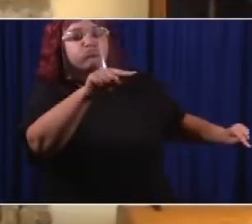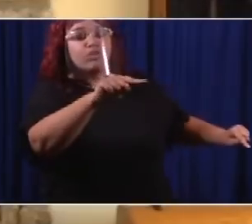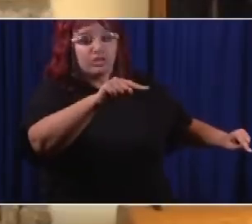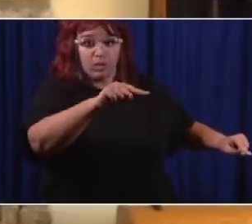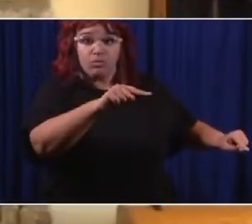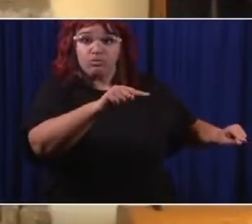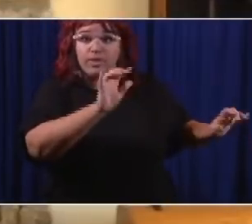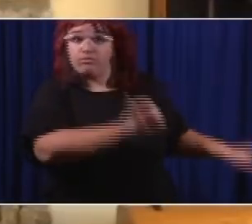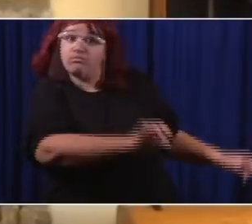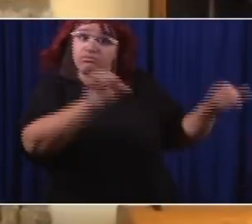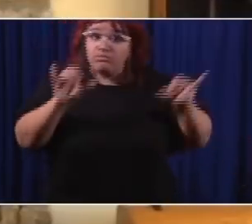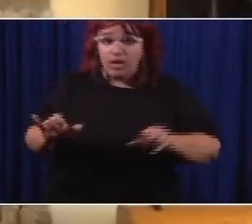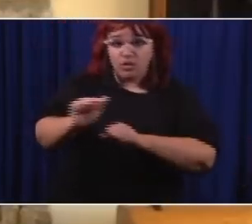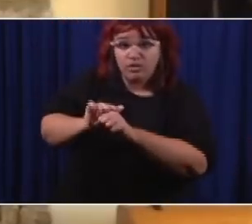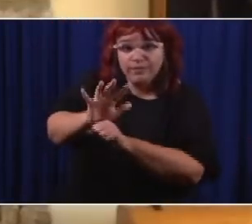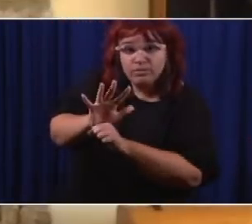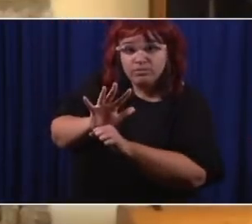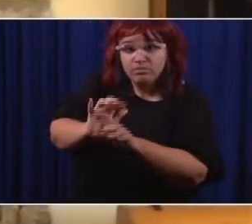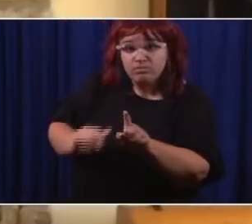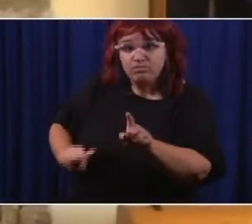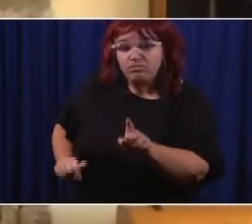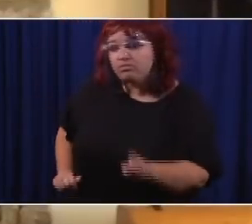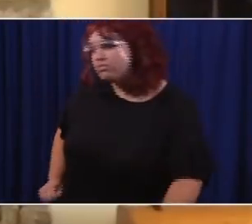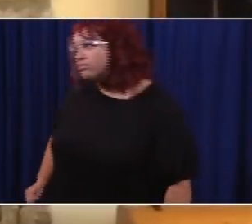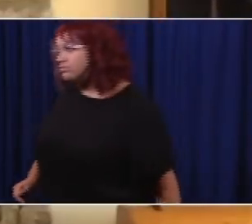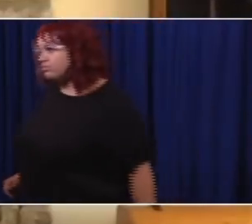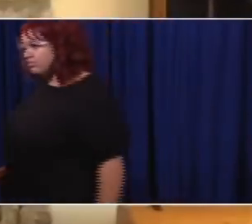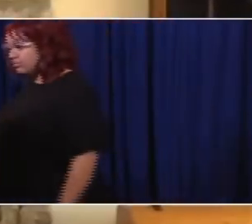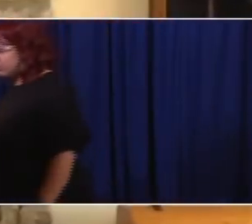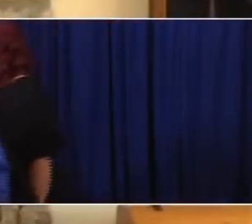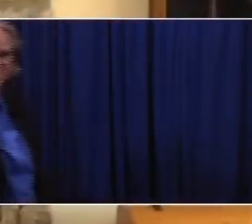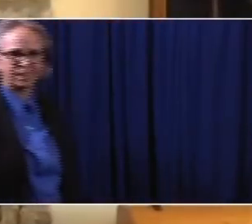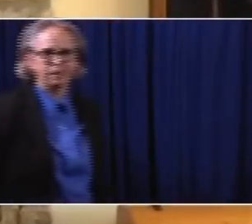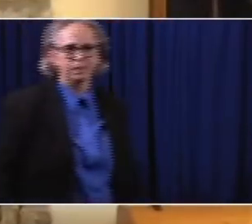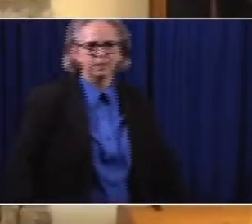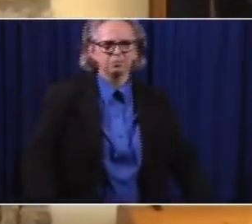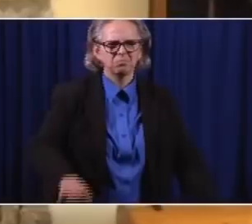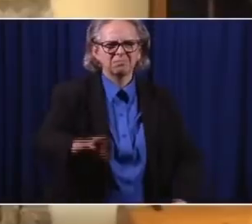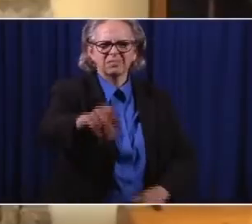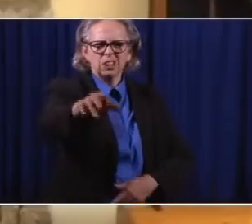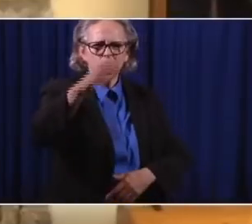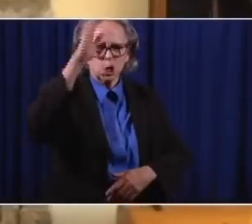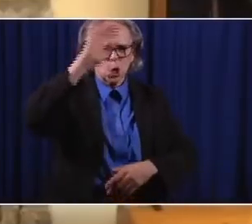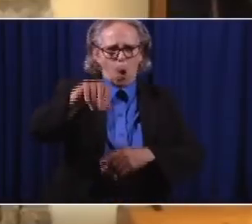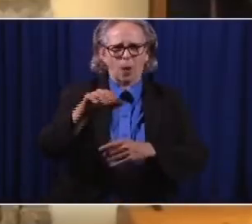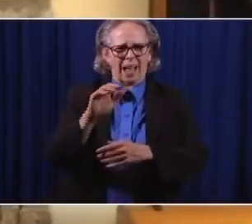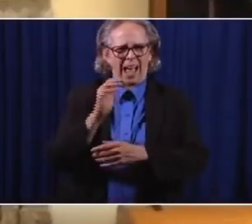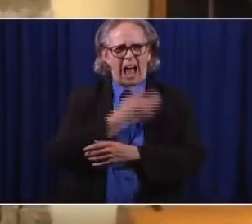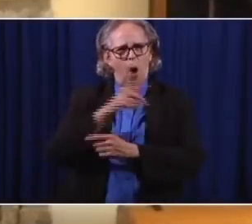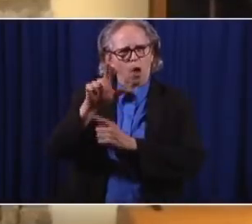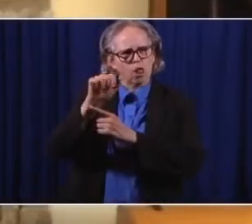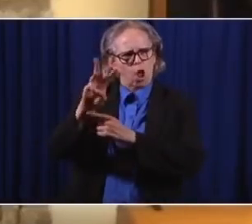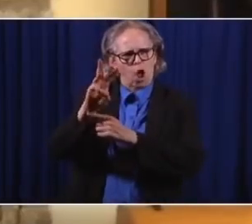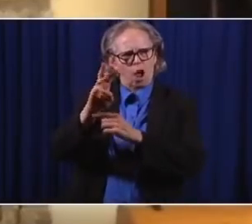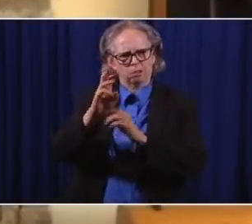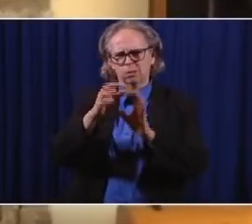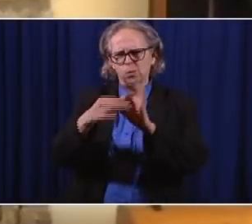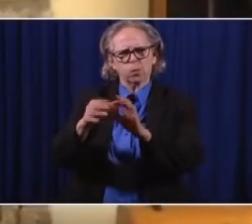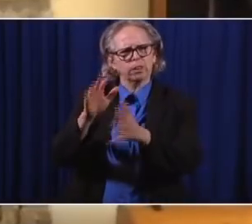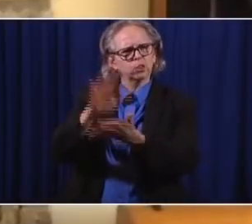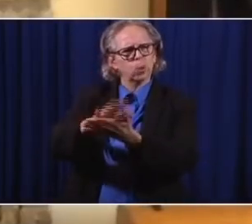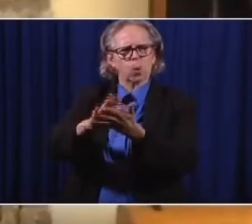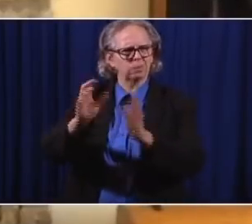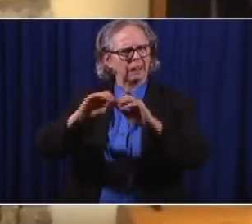Well, our law is clear in regard to school kids. So, I would see